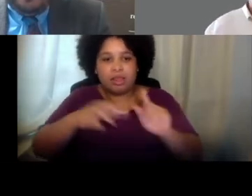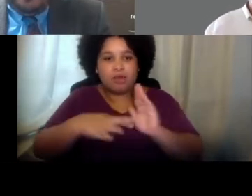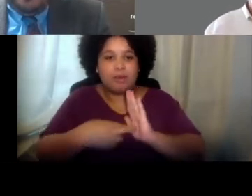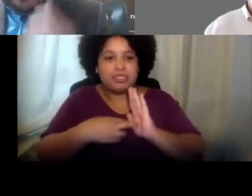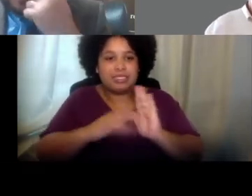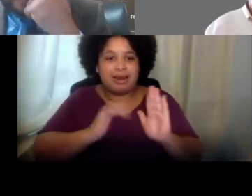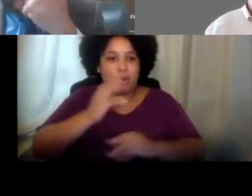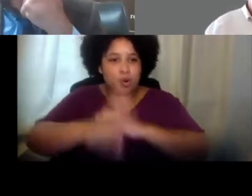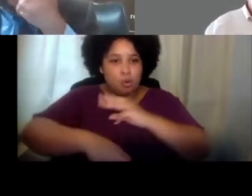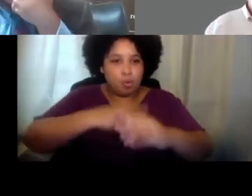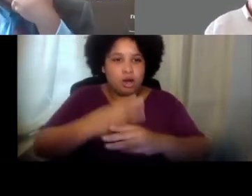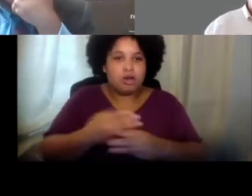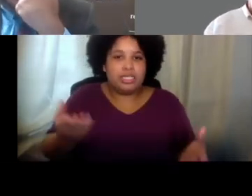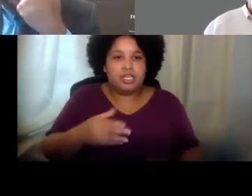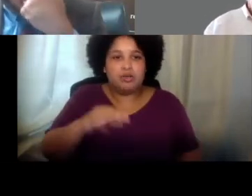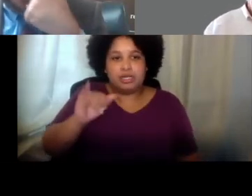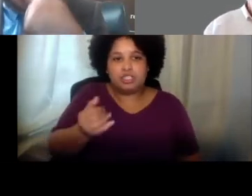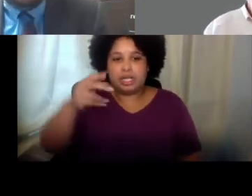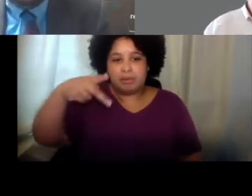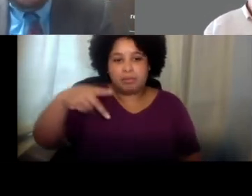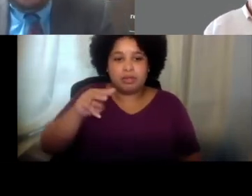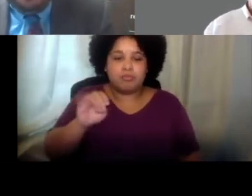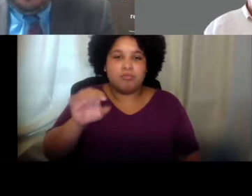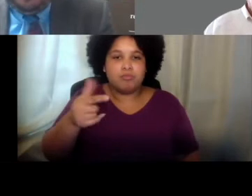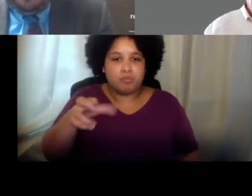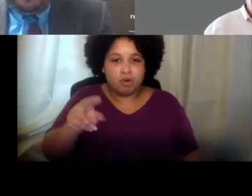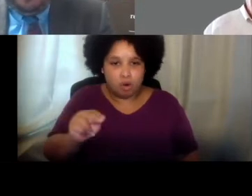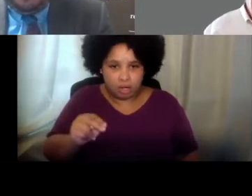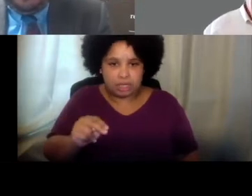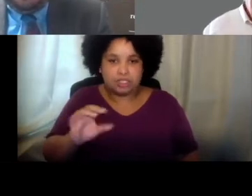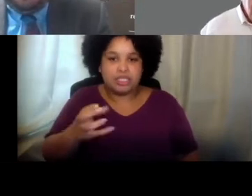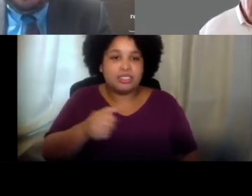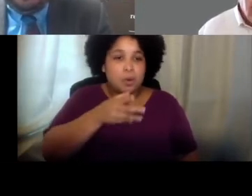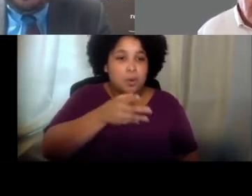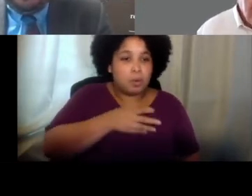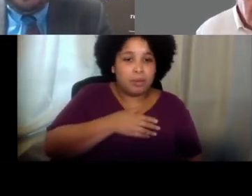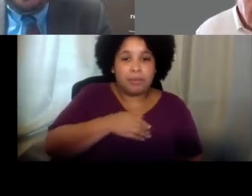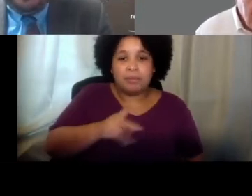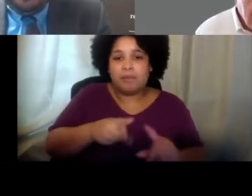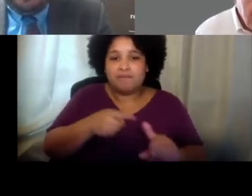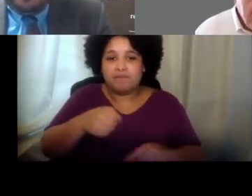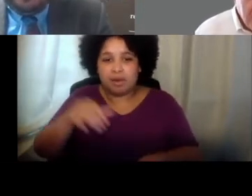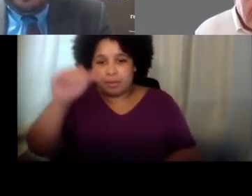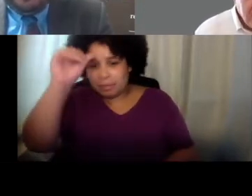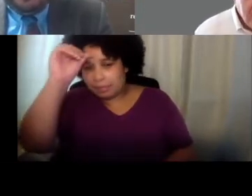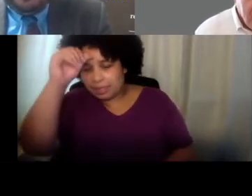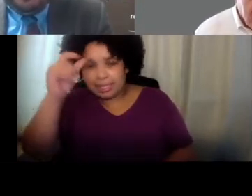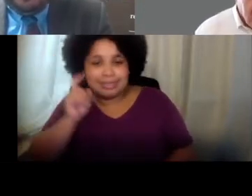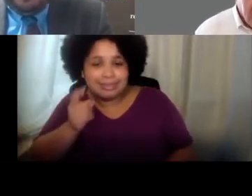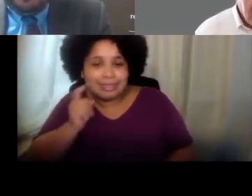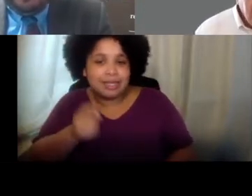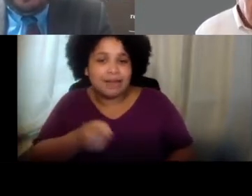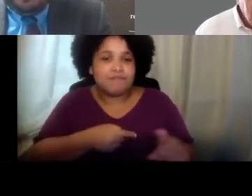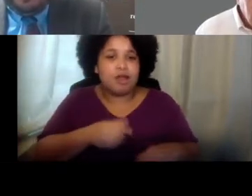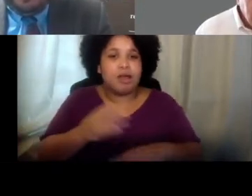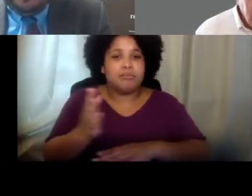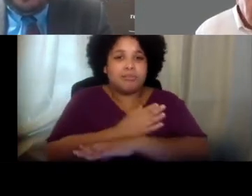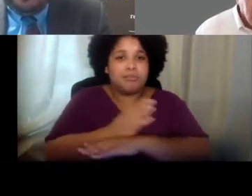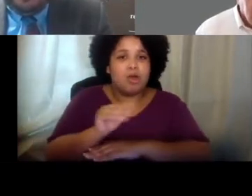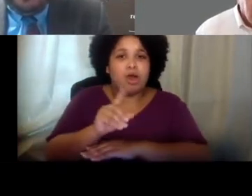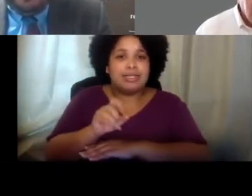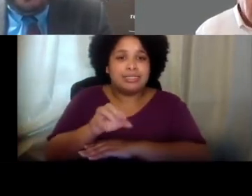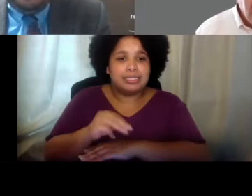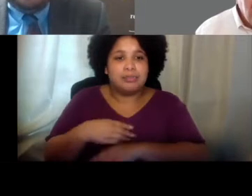our world at JPMorgan Chase. I've got women, I've got people from India, I've got people on the autism spectrum, I got people who are